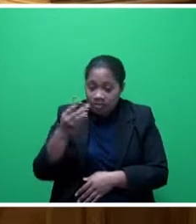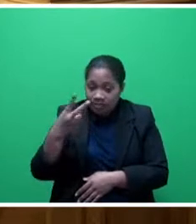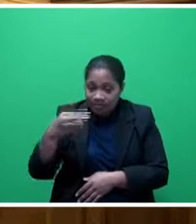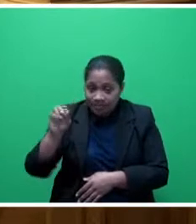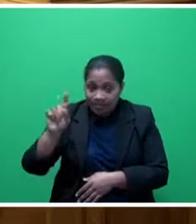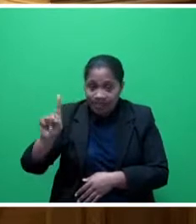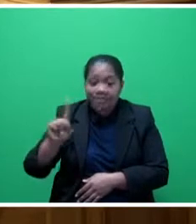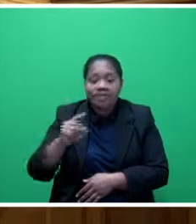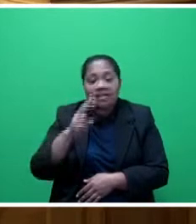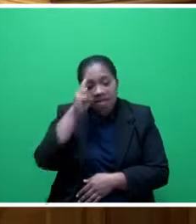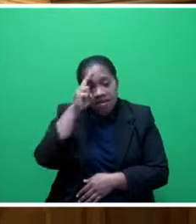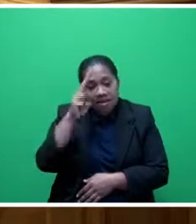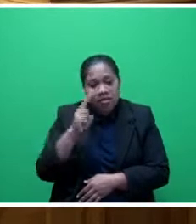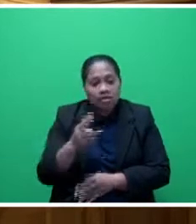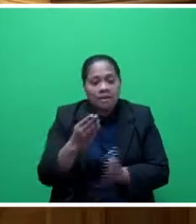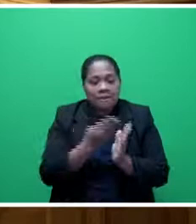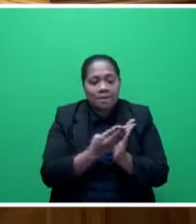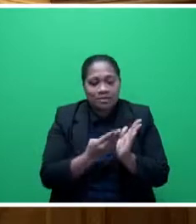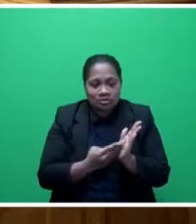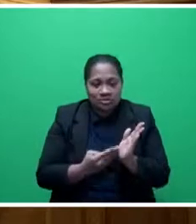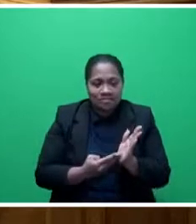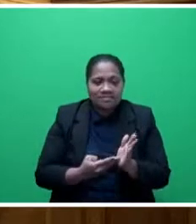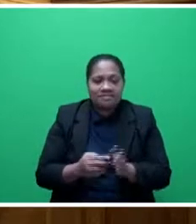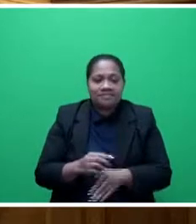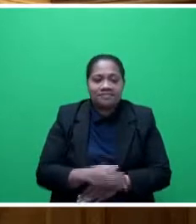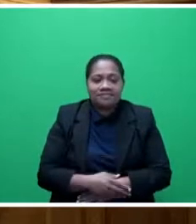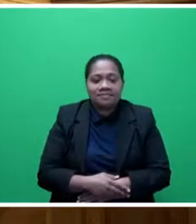2020-2021 national budget.